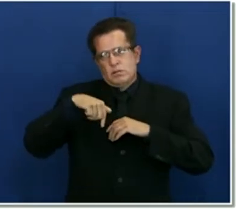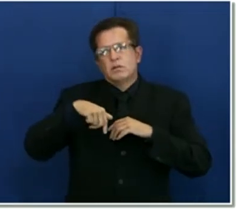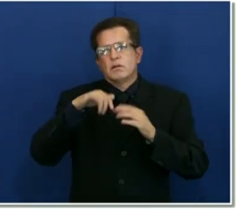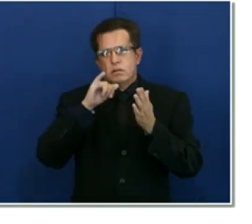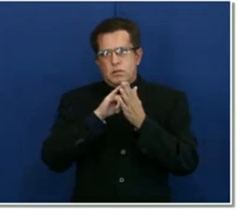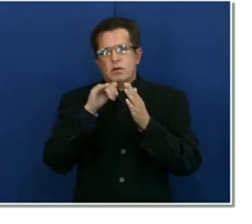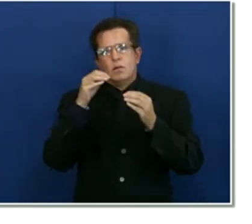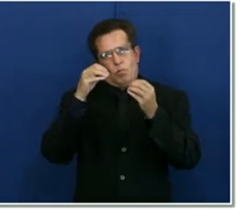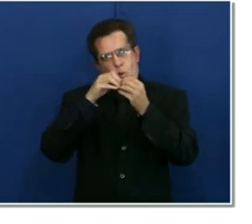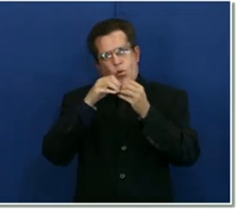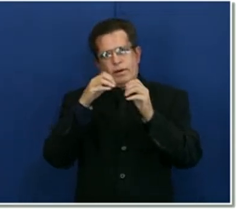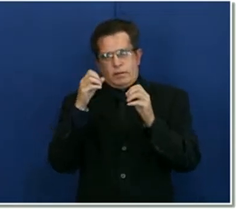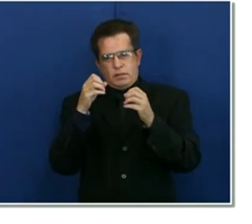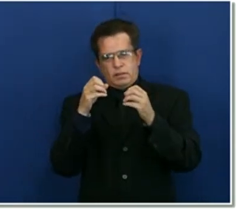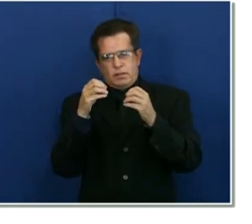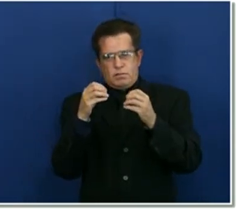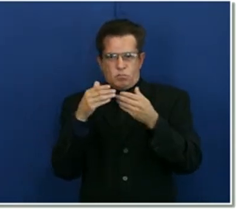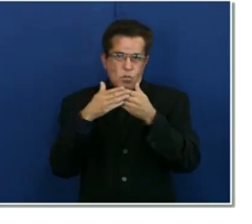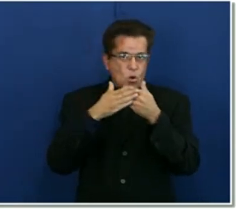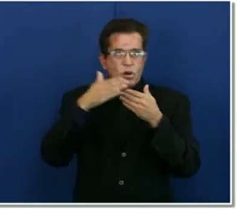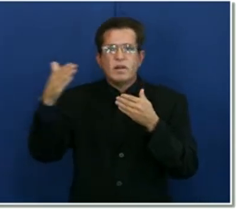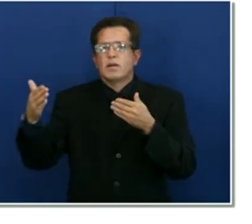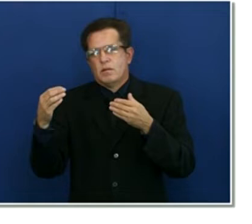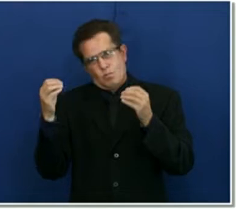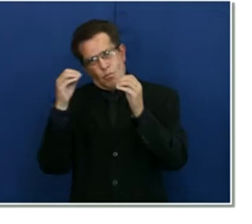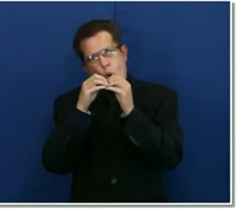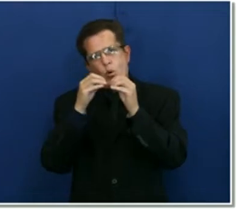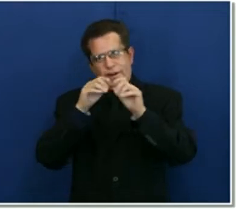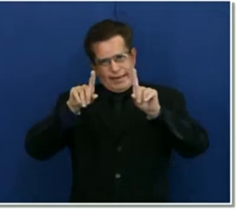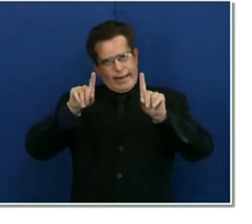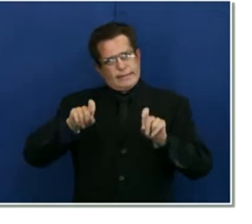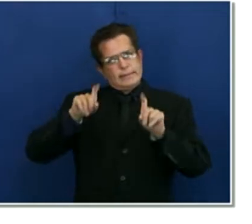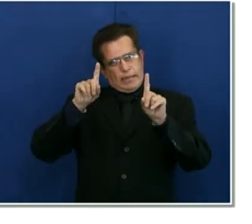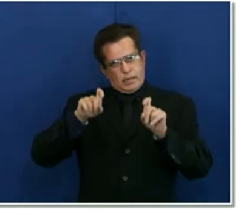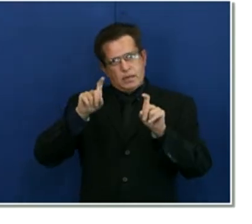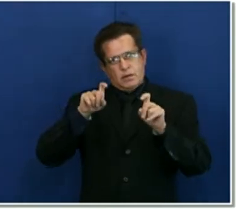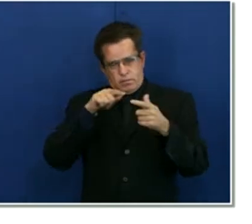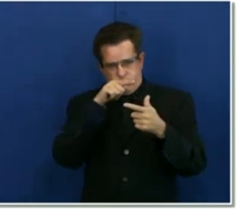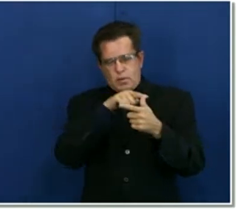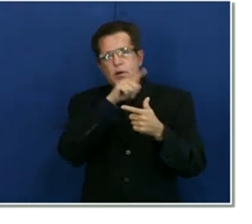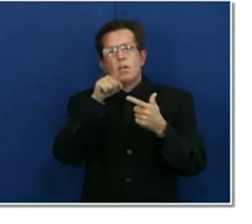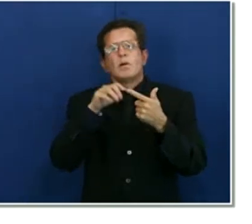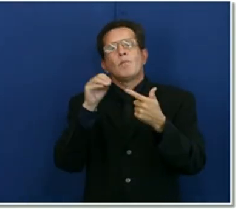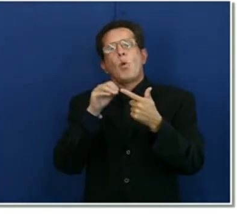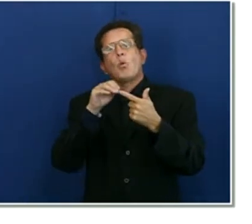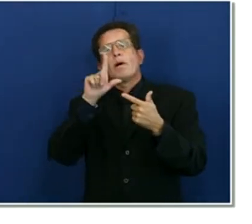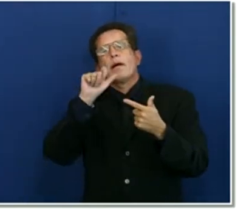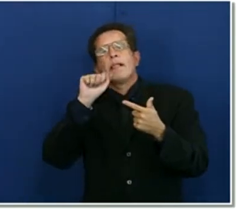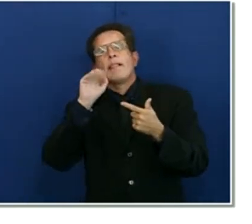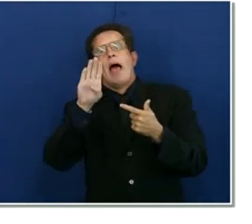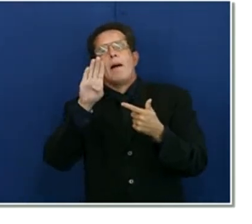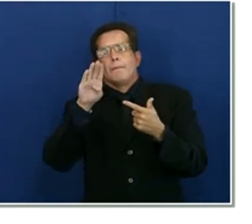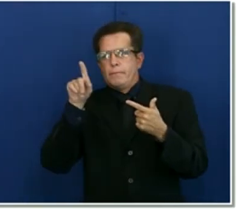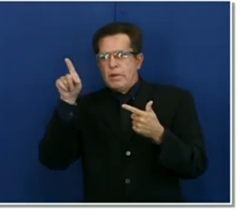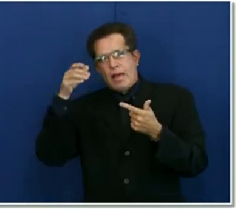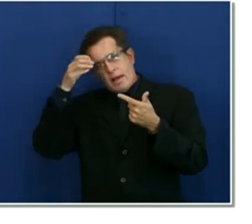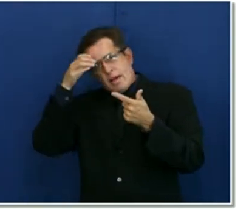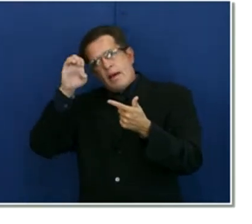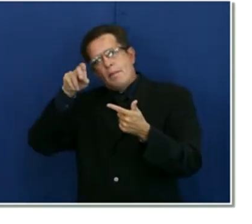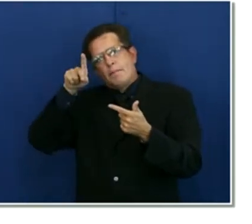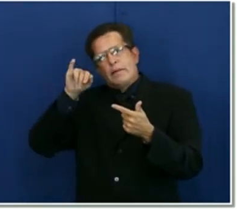include expanding new testing sites, increasing epidemiology and laboratory infrastructure through